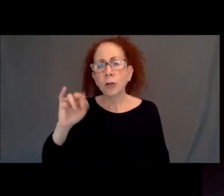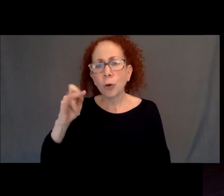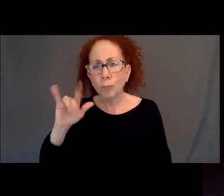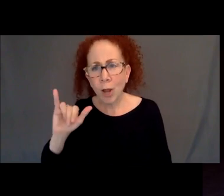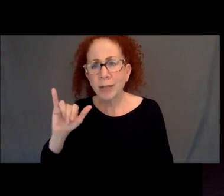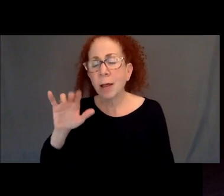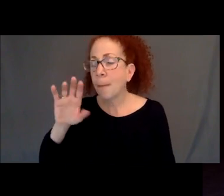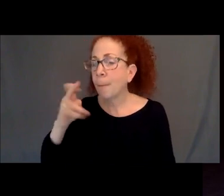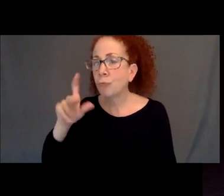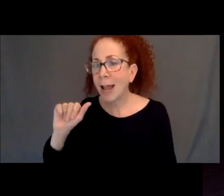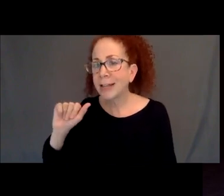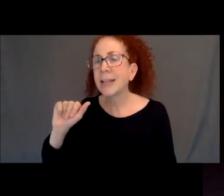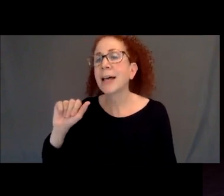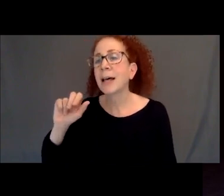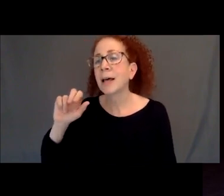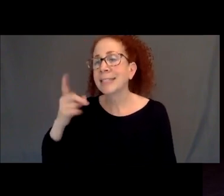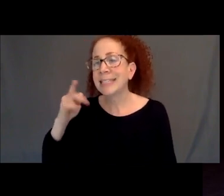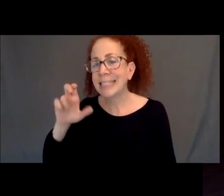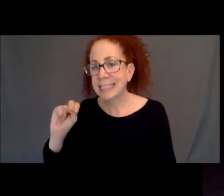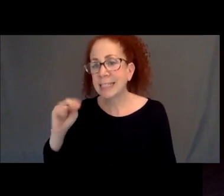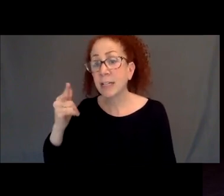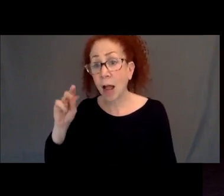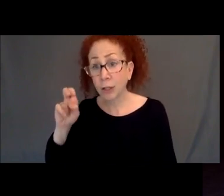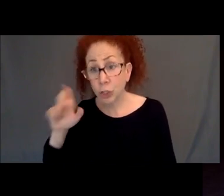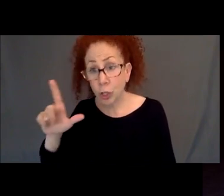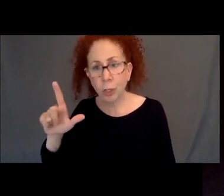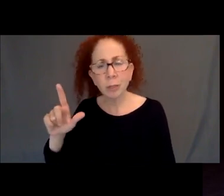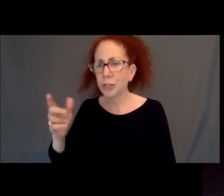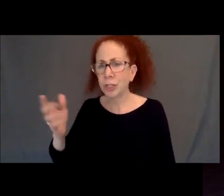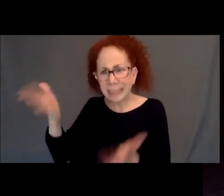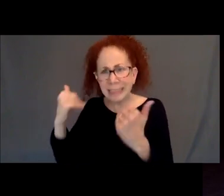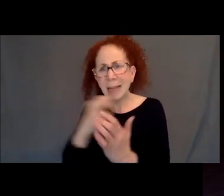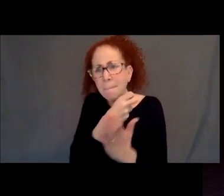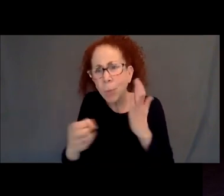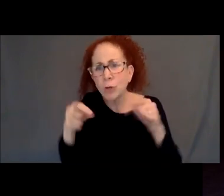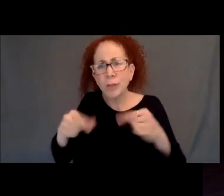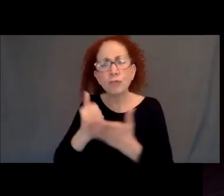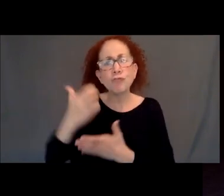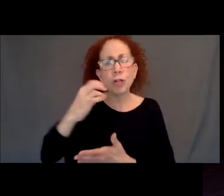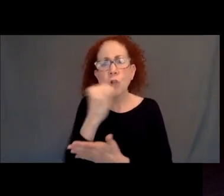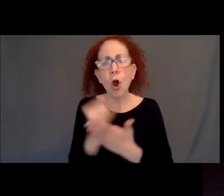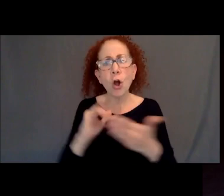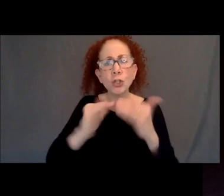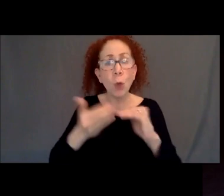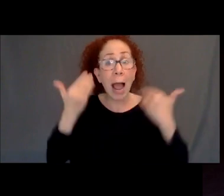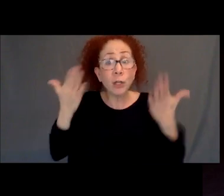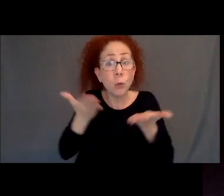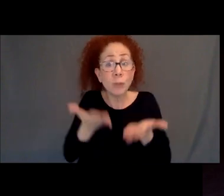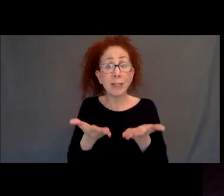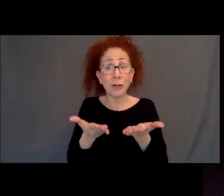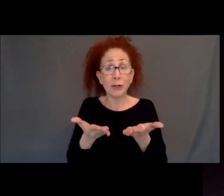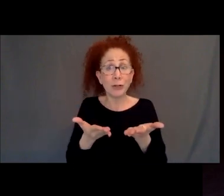Gottschall. I mean, just immersing me into this rich arts community that I actually didn't even know was